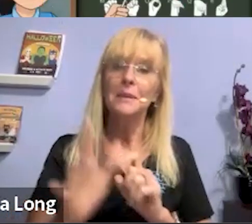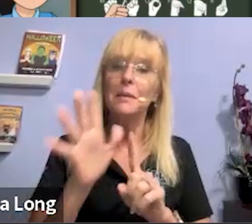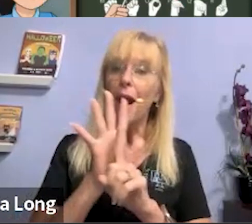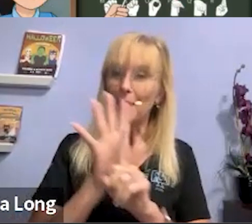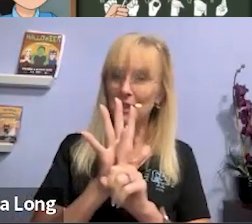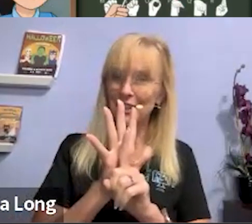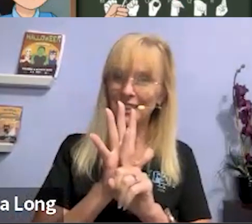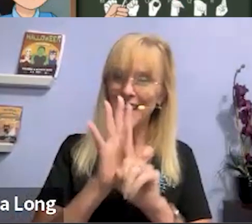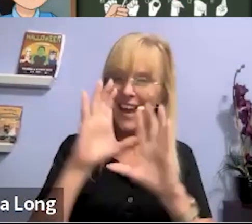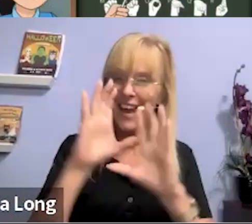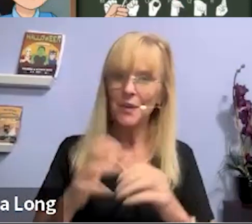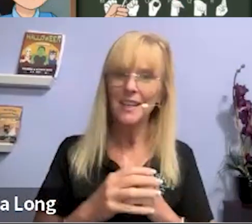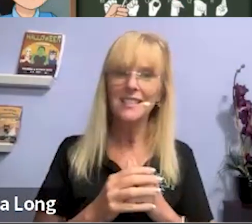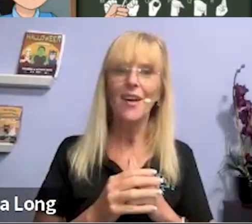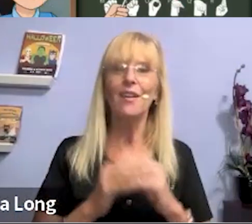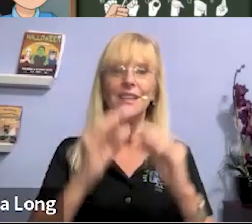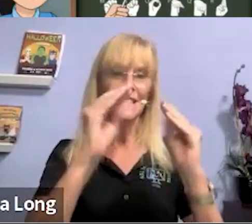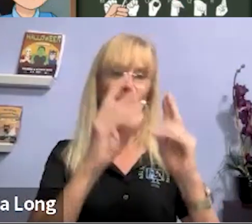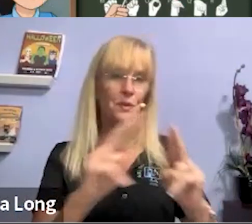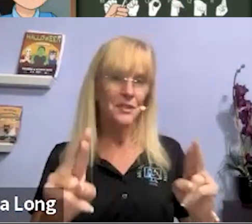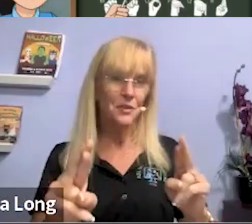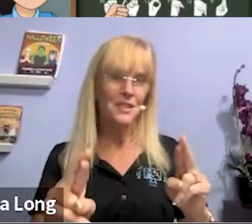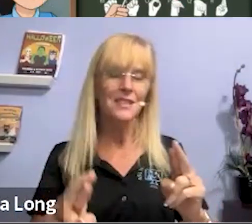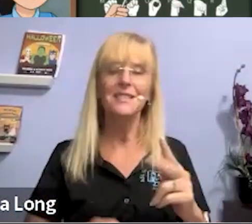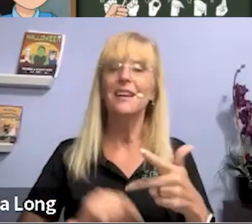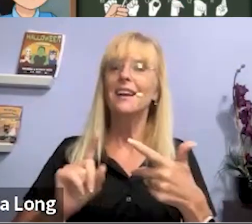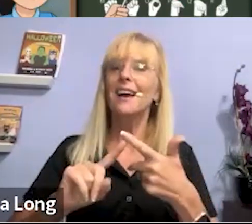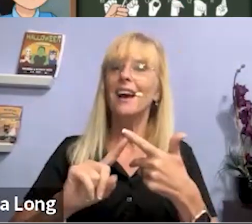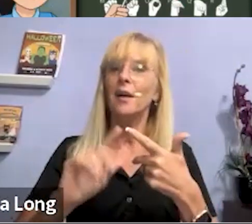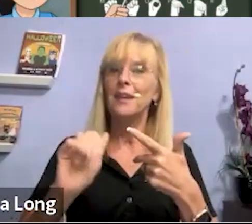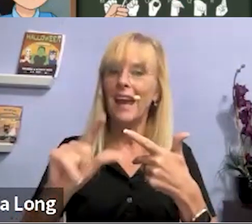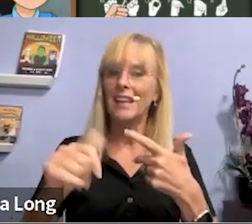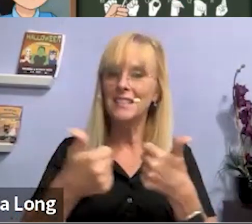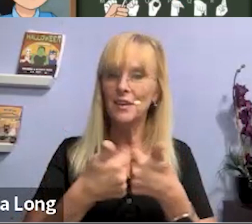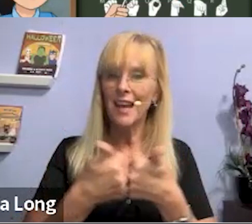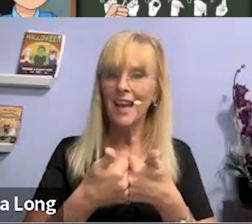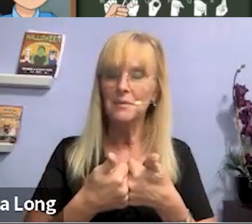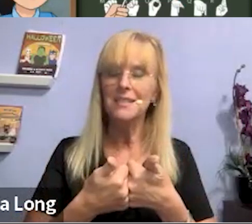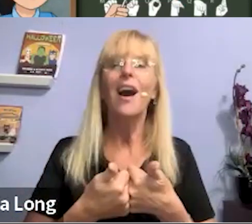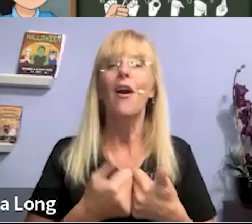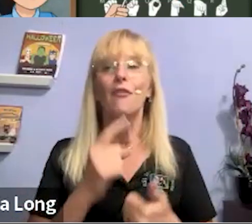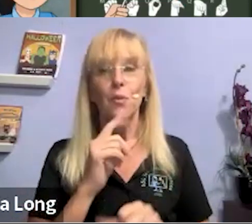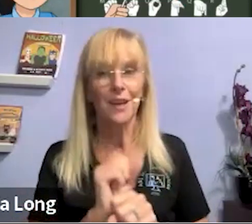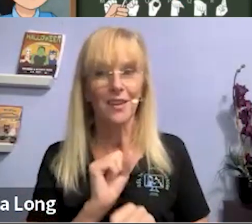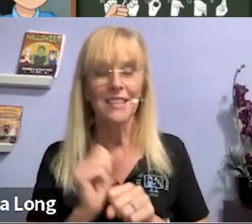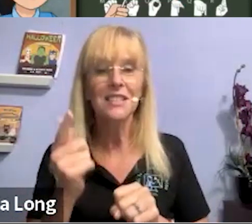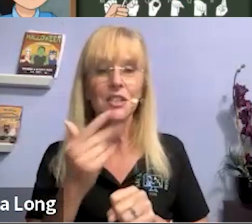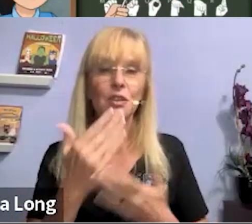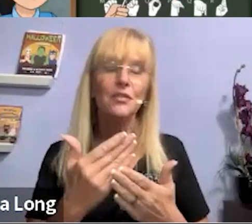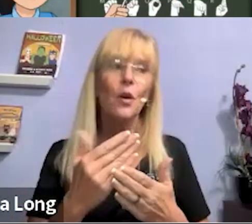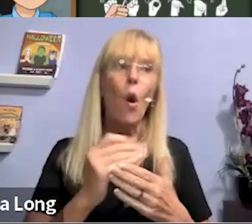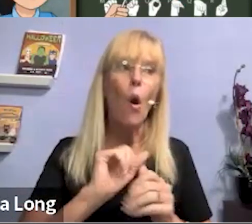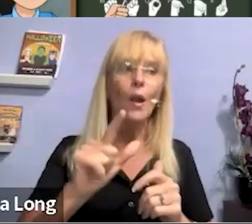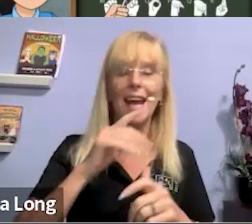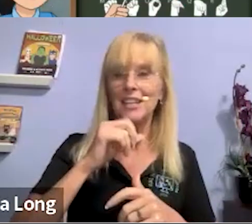Okay, some of the popular categories are the teacher resources, the ASL games. For real, this is